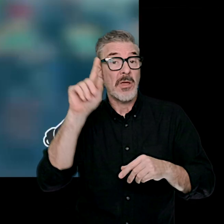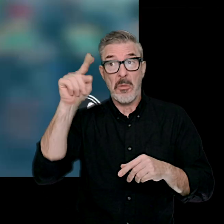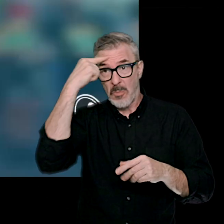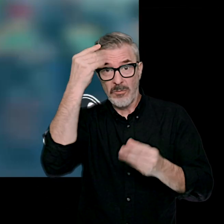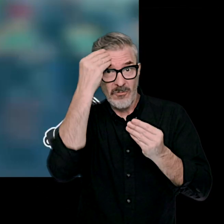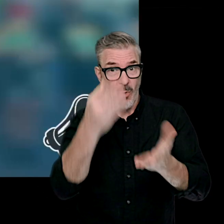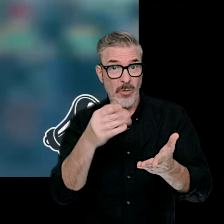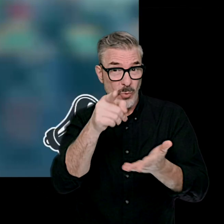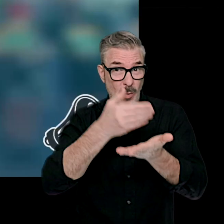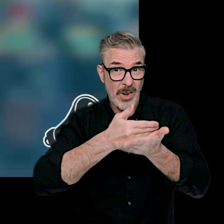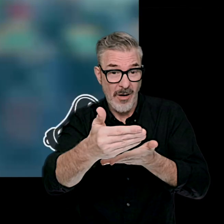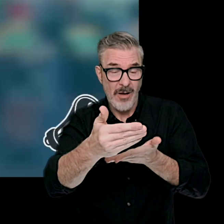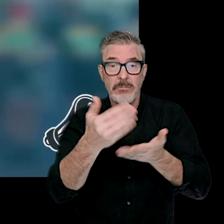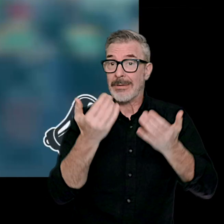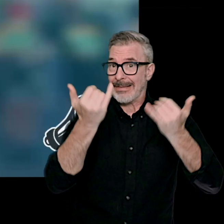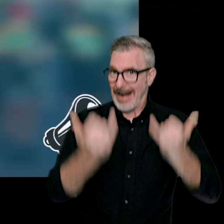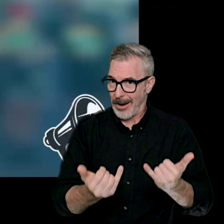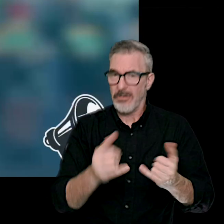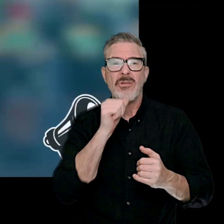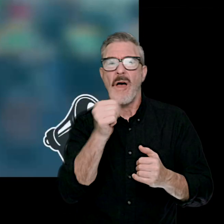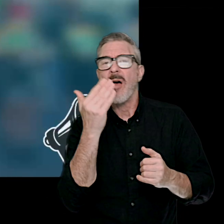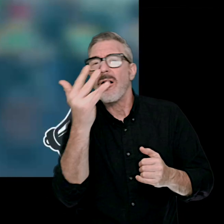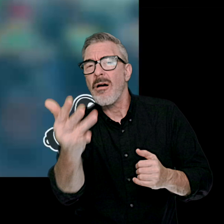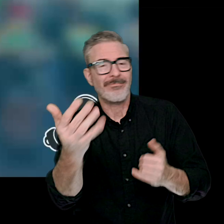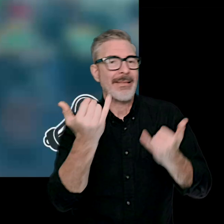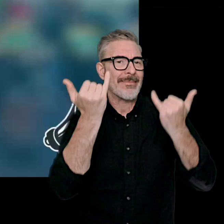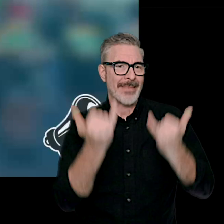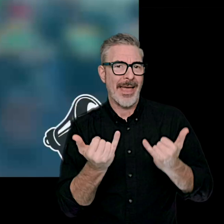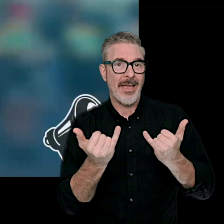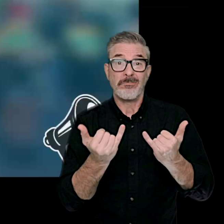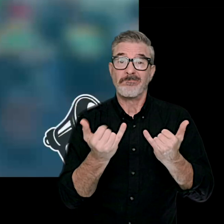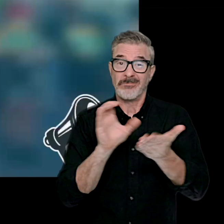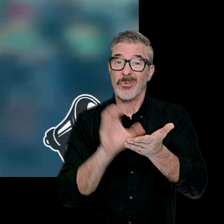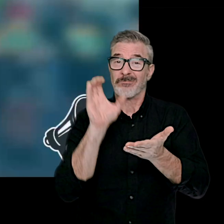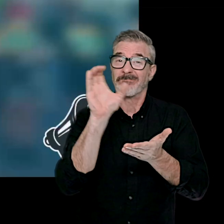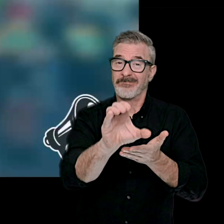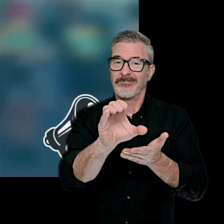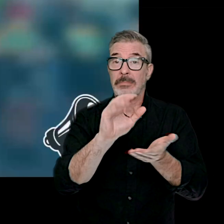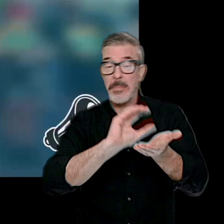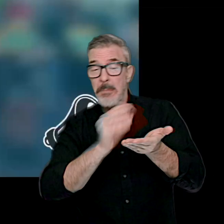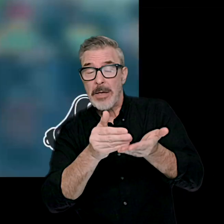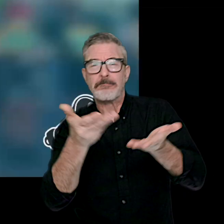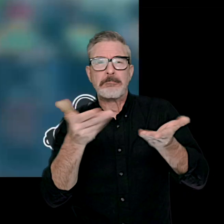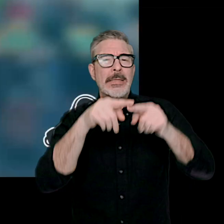what this means, if there's been significant changes to your employment, like changes, scheduling, um,